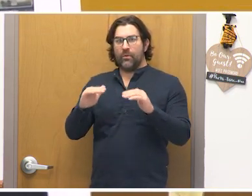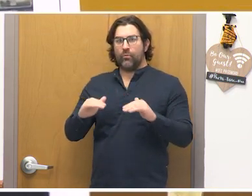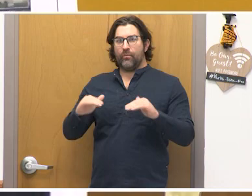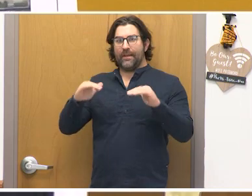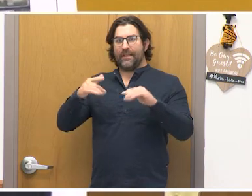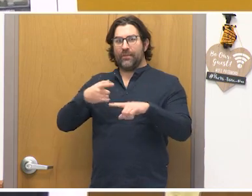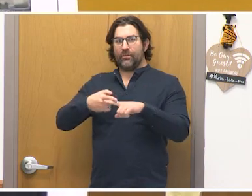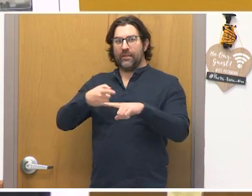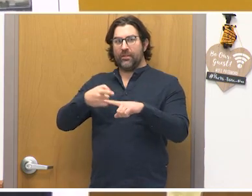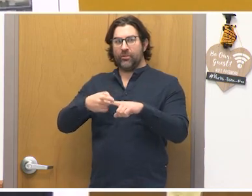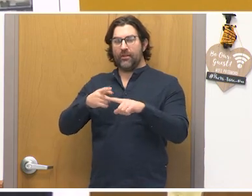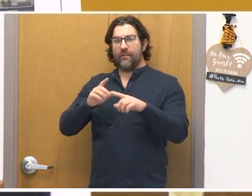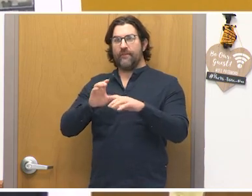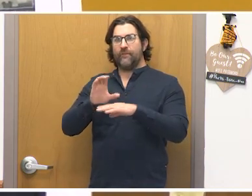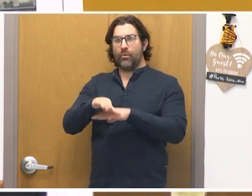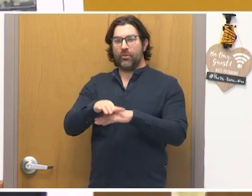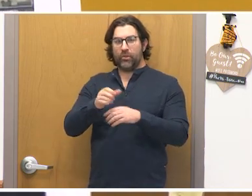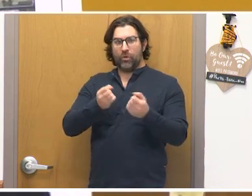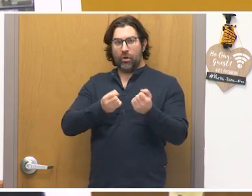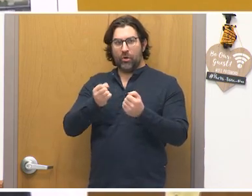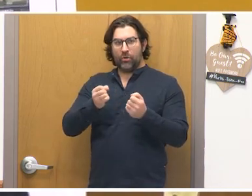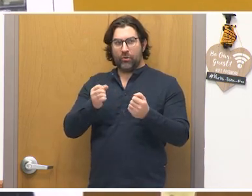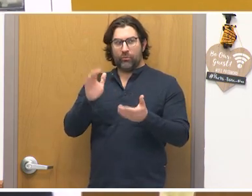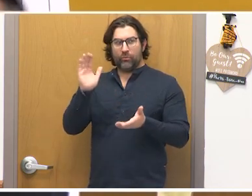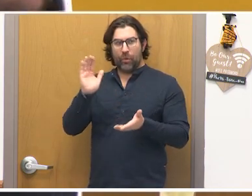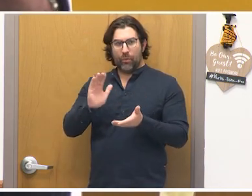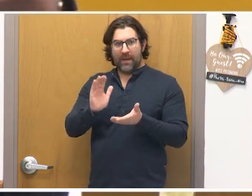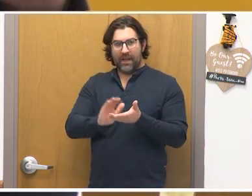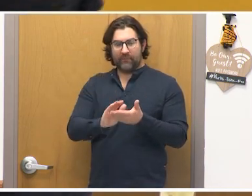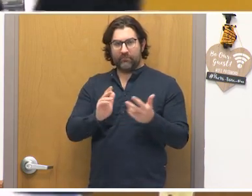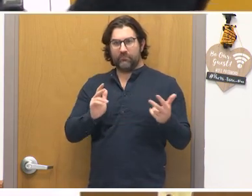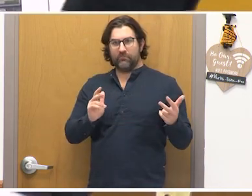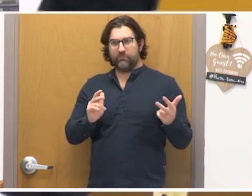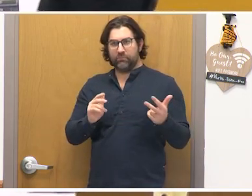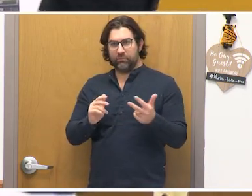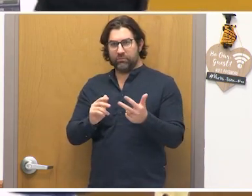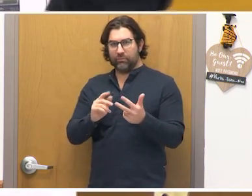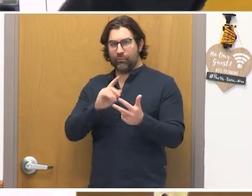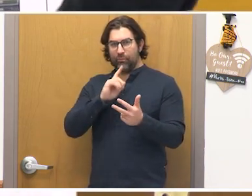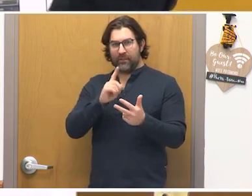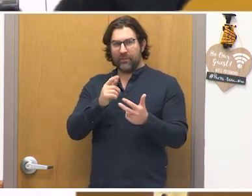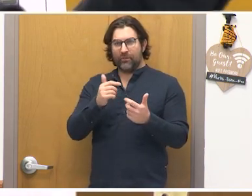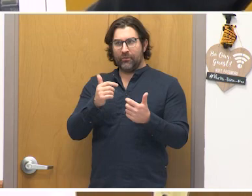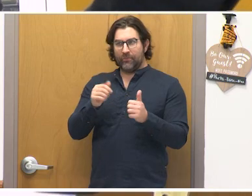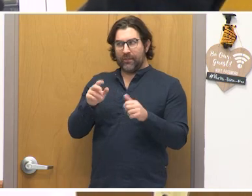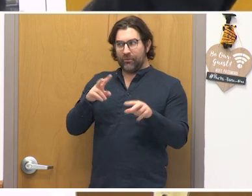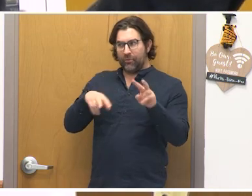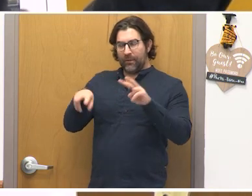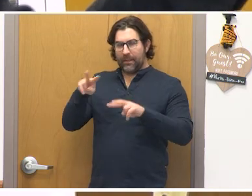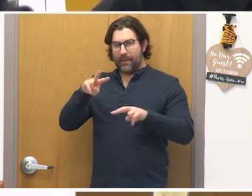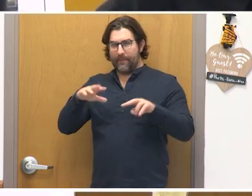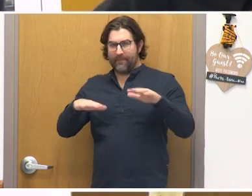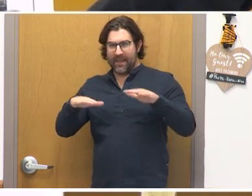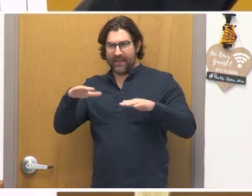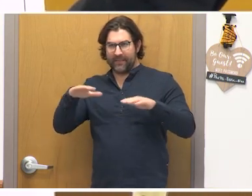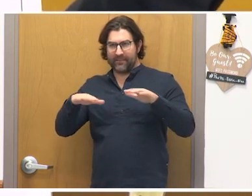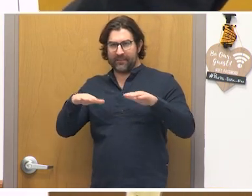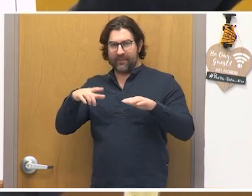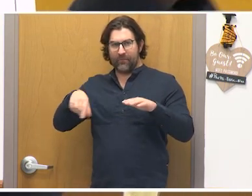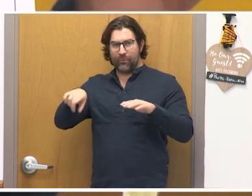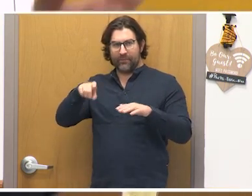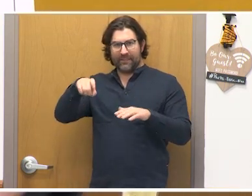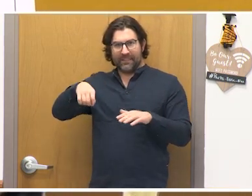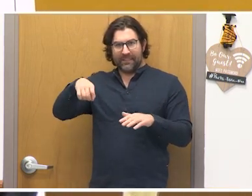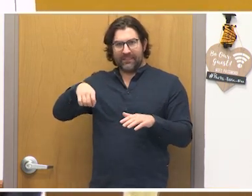intersection that forces cars to slow down as well. So we're really trying to look at the balance of those